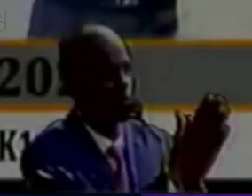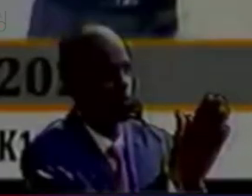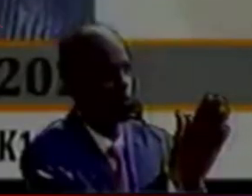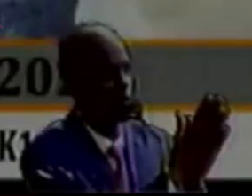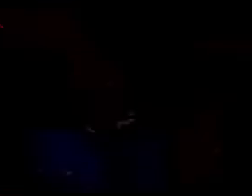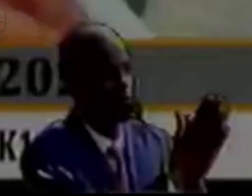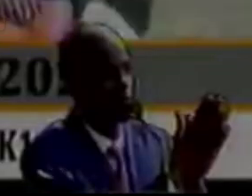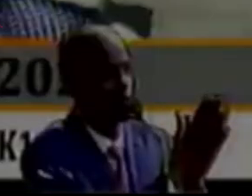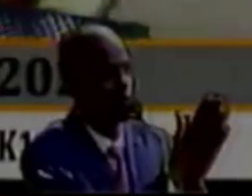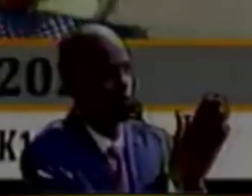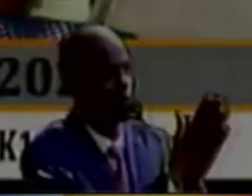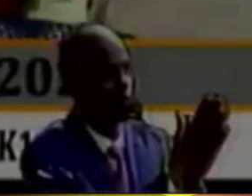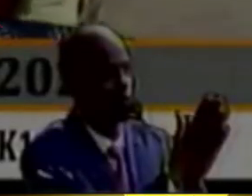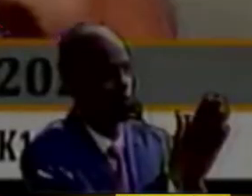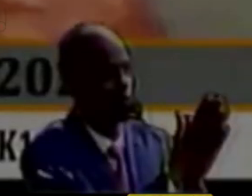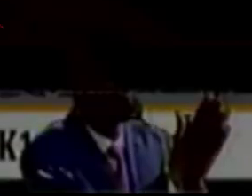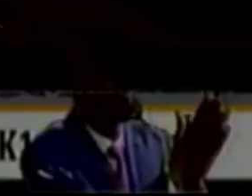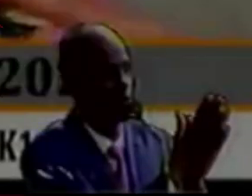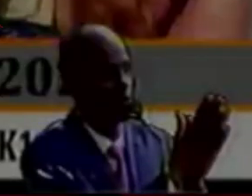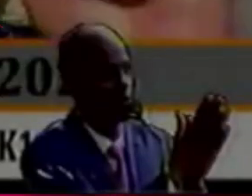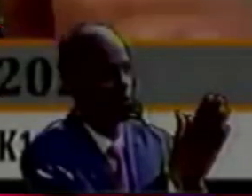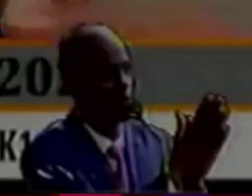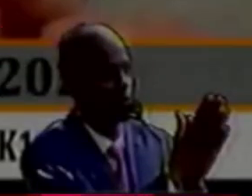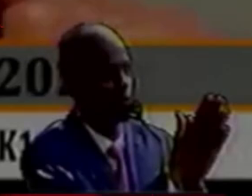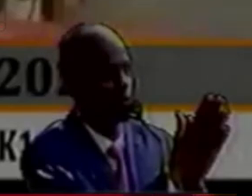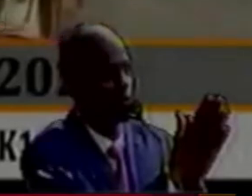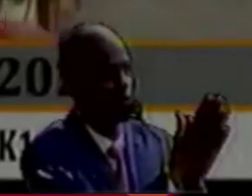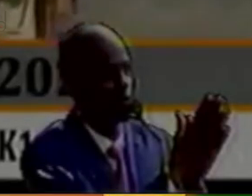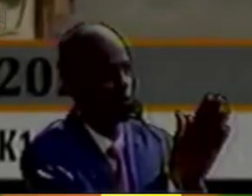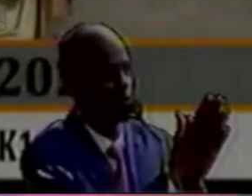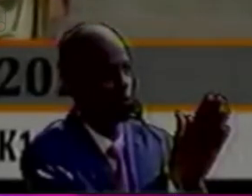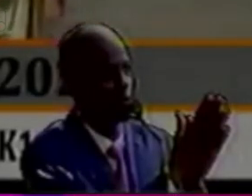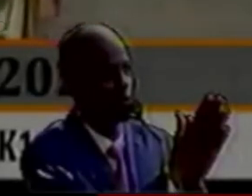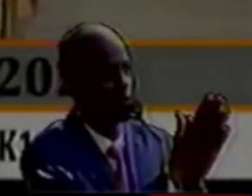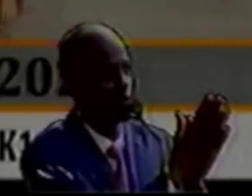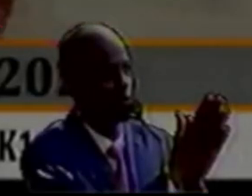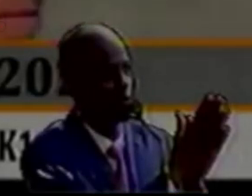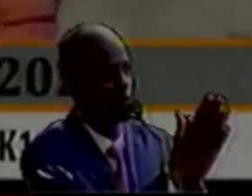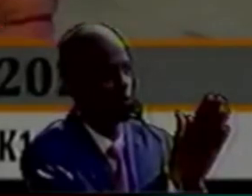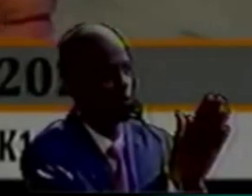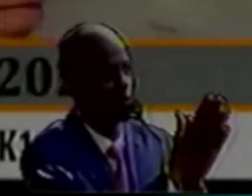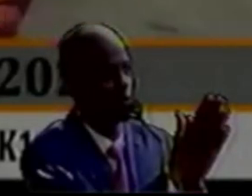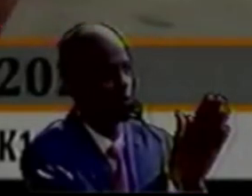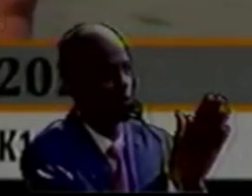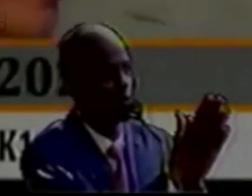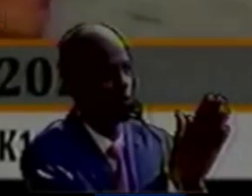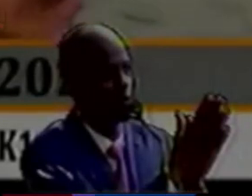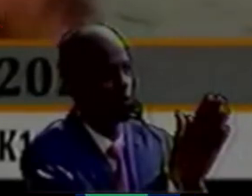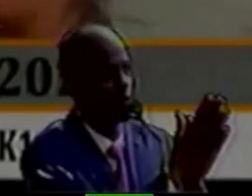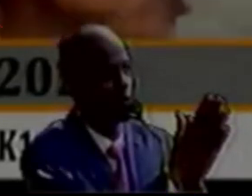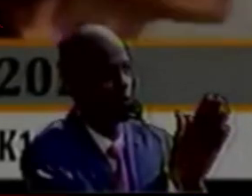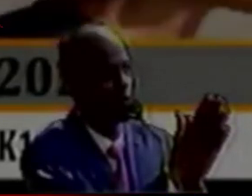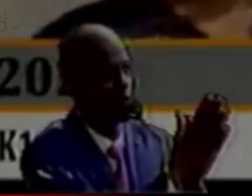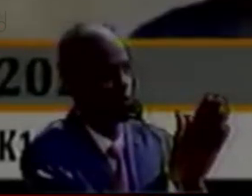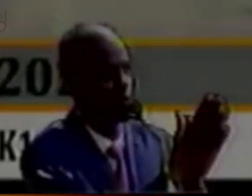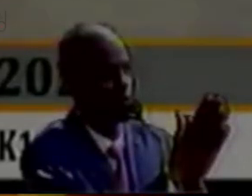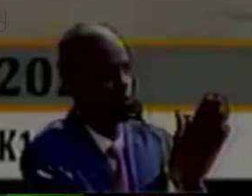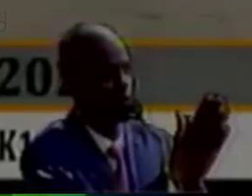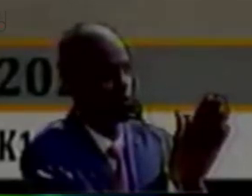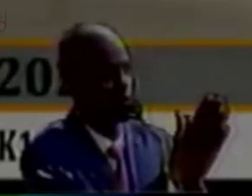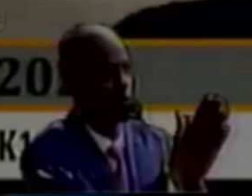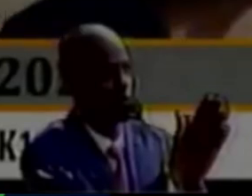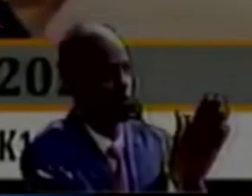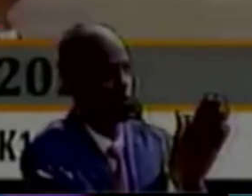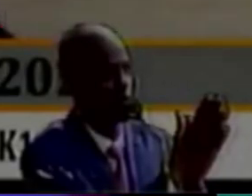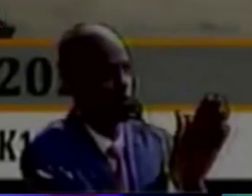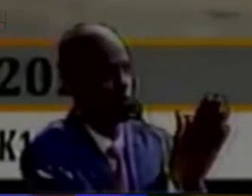We saw it. I tell you with my own eyes, the water is there. Please go. L'eau là, s'il te plaît, allez, s'il te plaît. How many